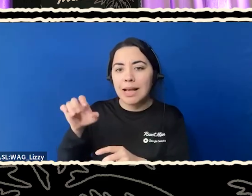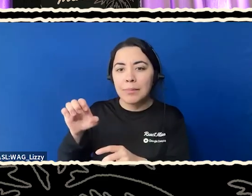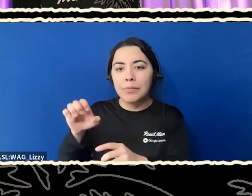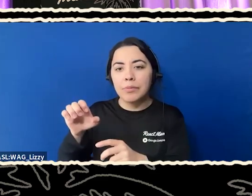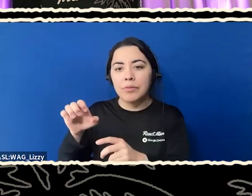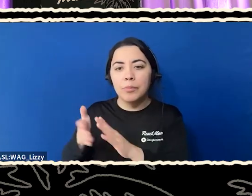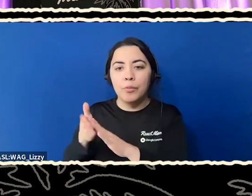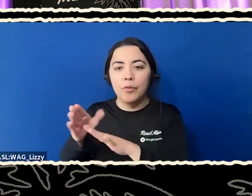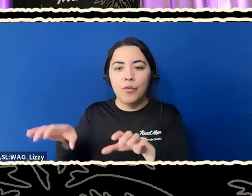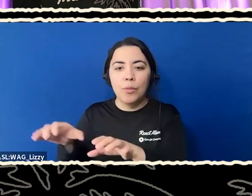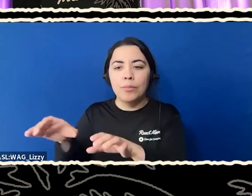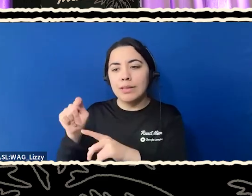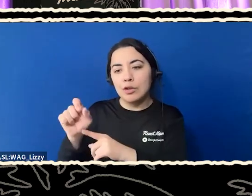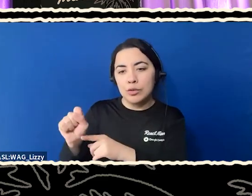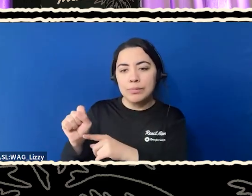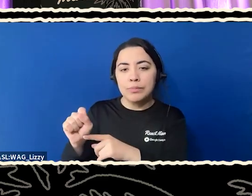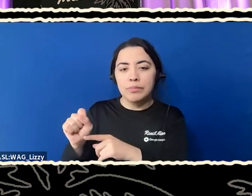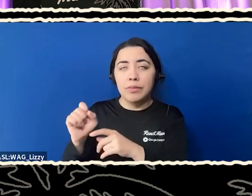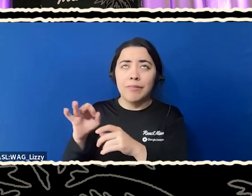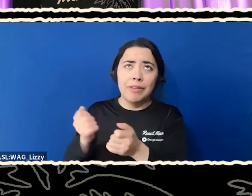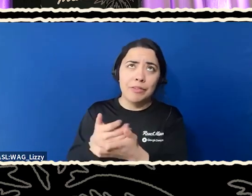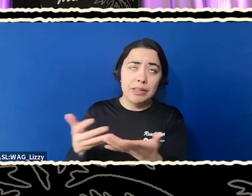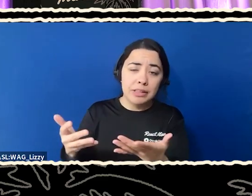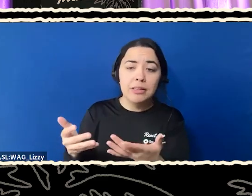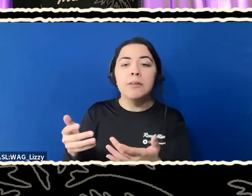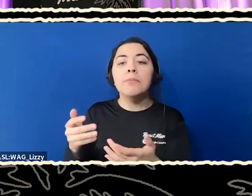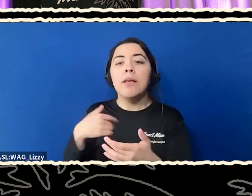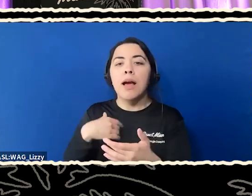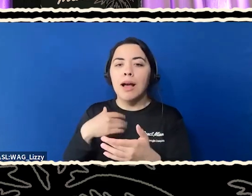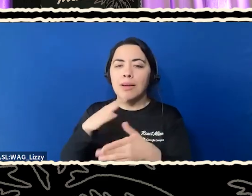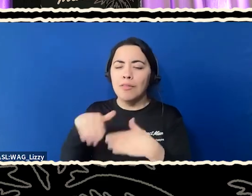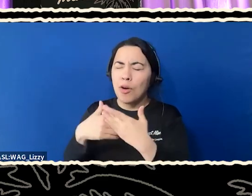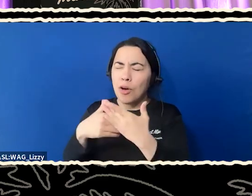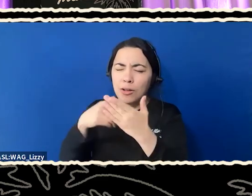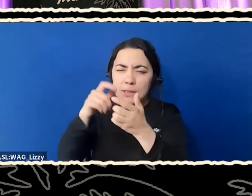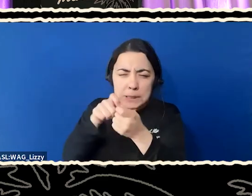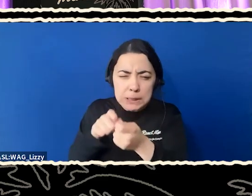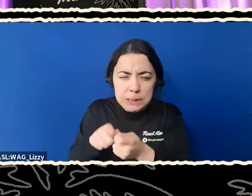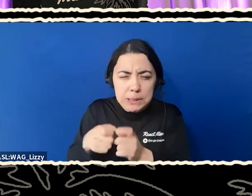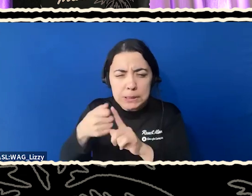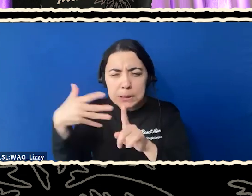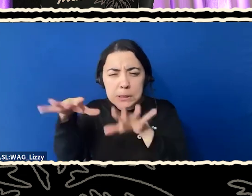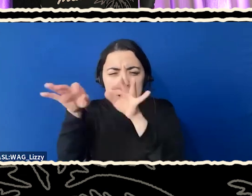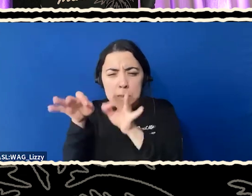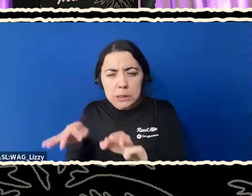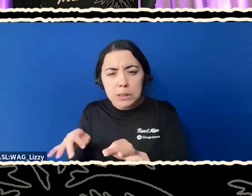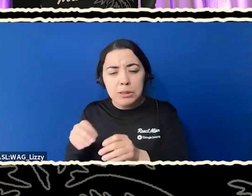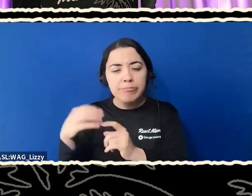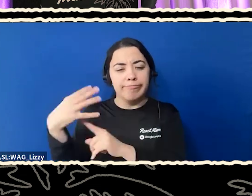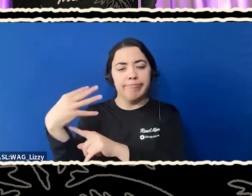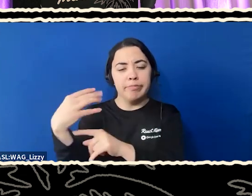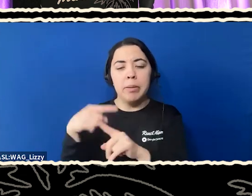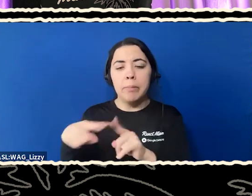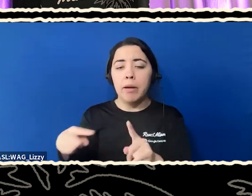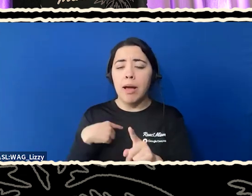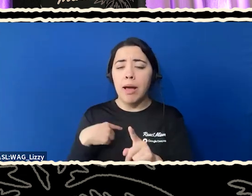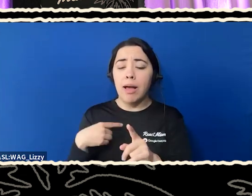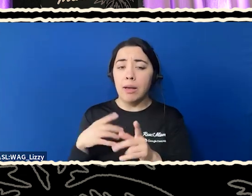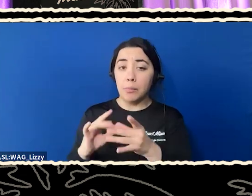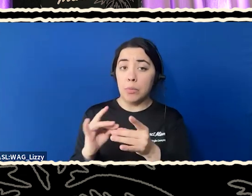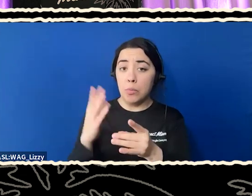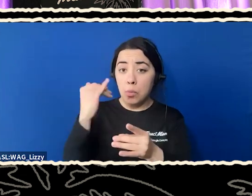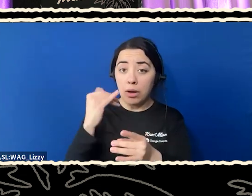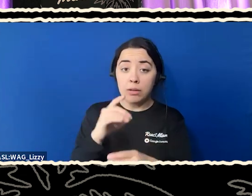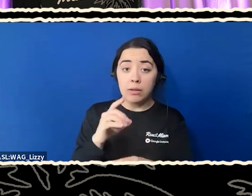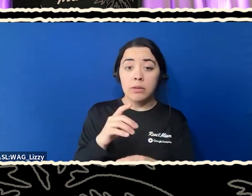more about that, Dylan Mulroy and I did a 6-hour stream going into all the technical details of how it all works. But I only bring it up because in order to get Doom working, I had to